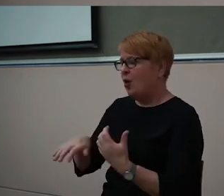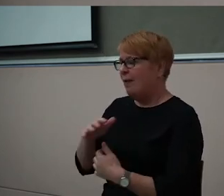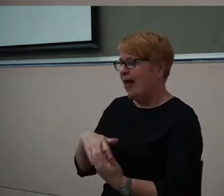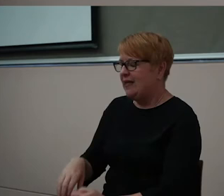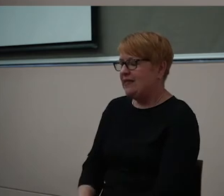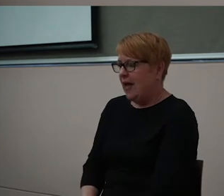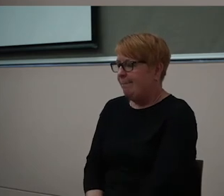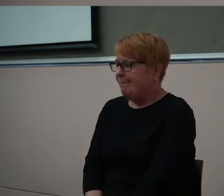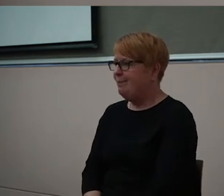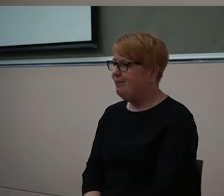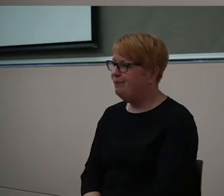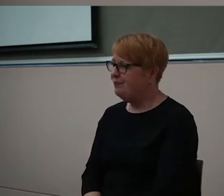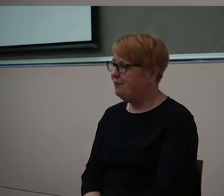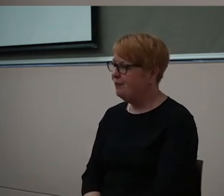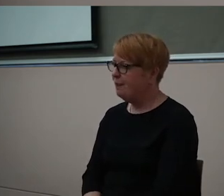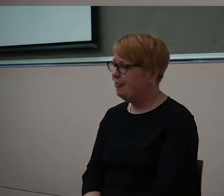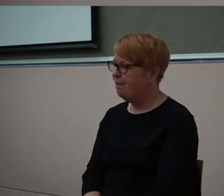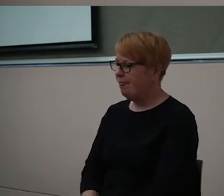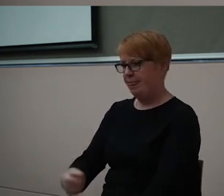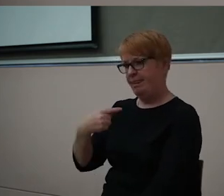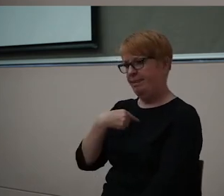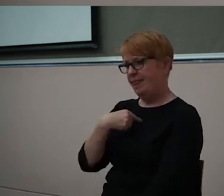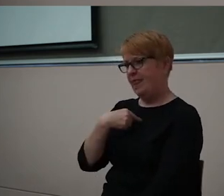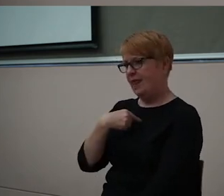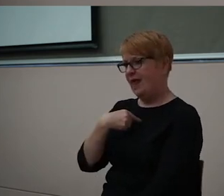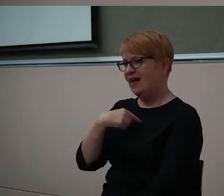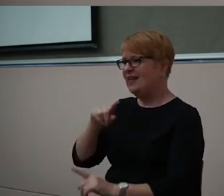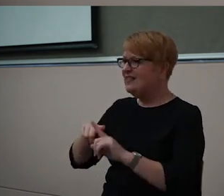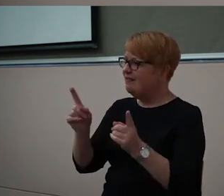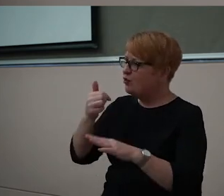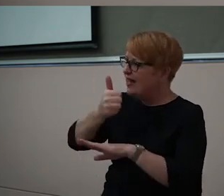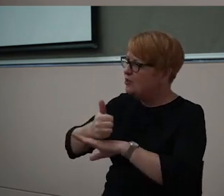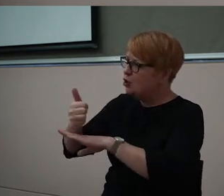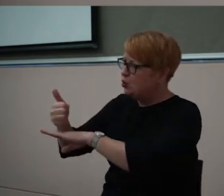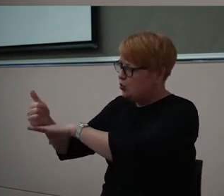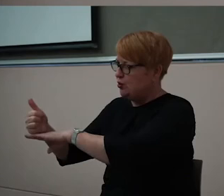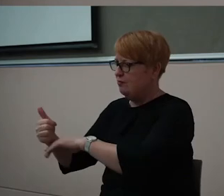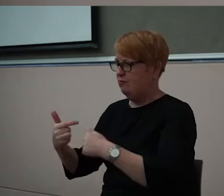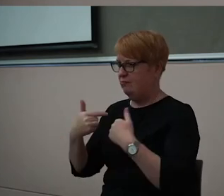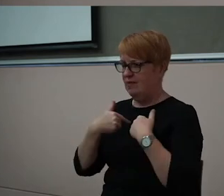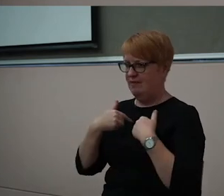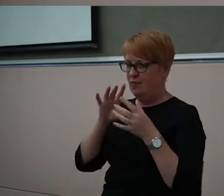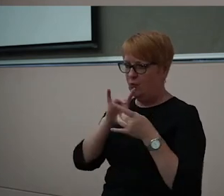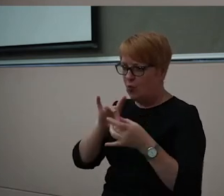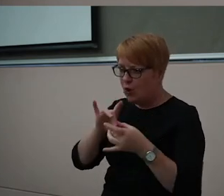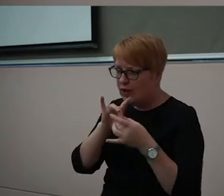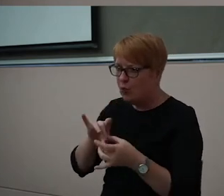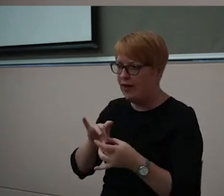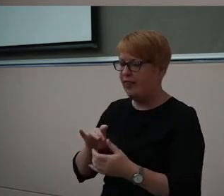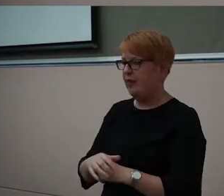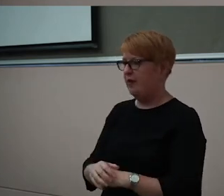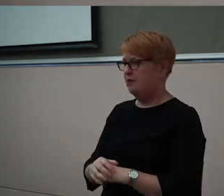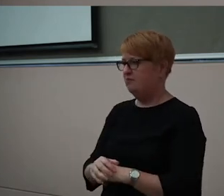back, like under the table, like just get a copy for us? And I'm like, yeah, we could probably do that. But the archives should not have this, like, what feels